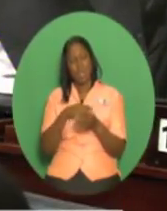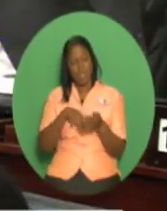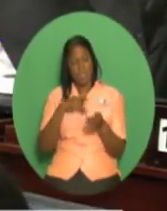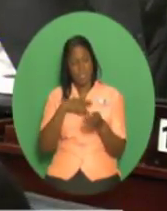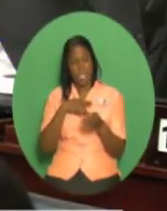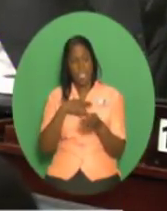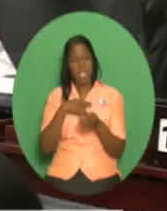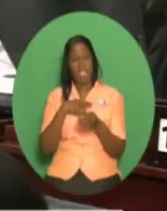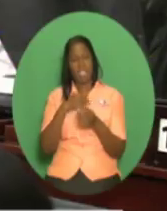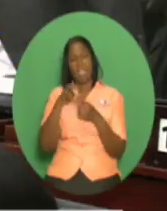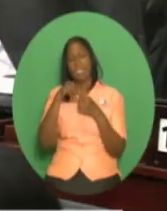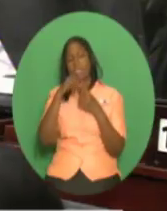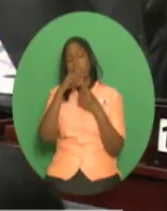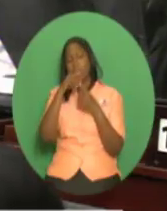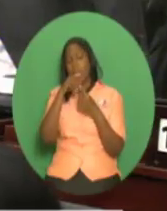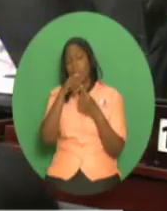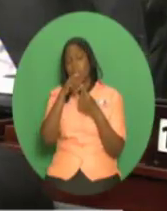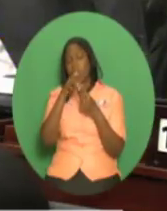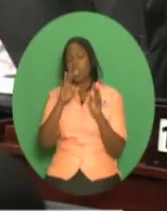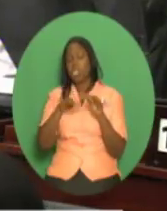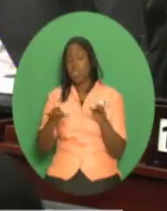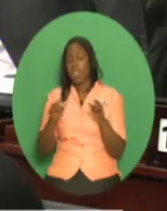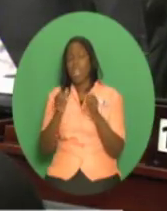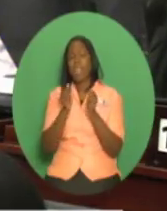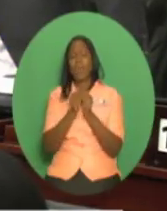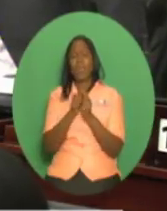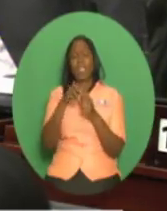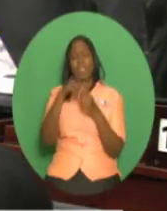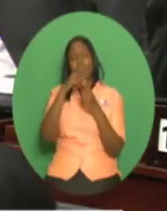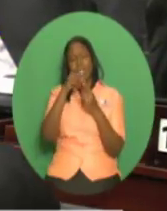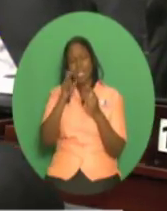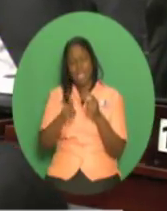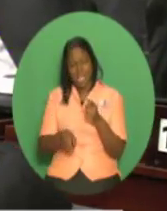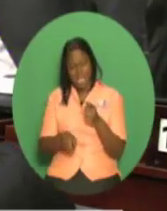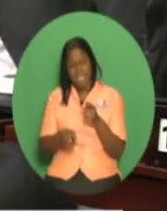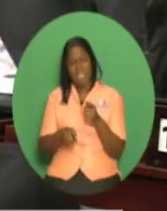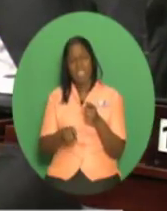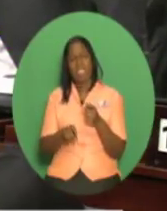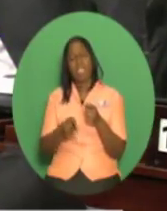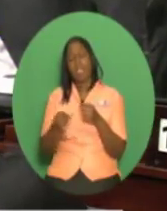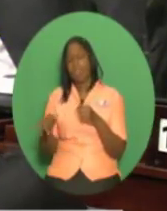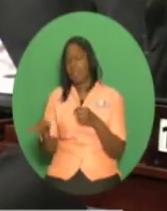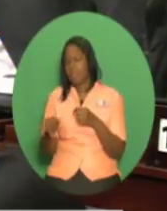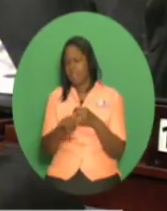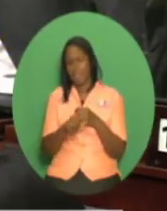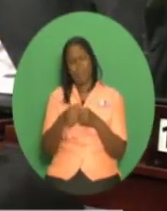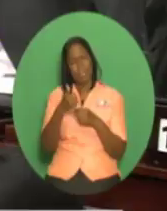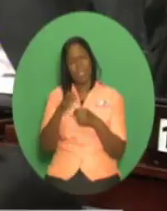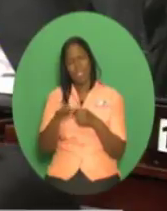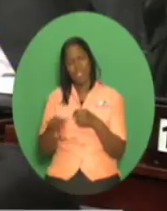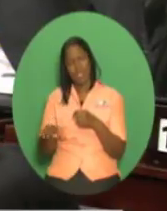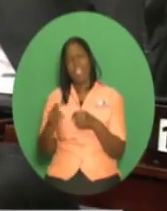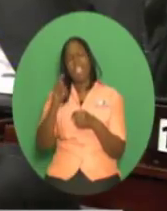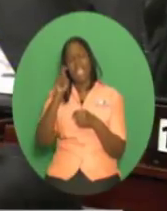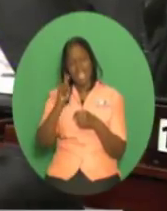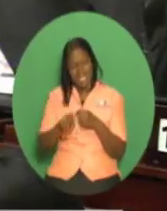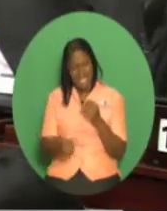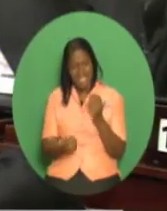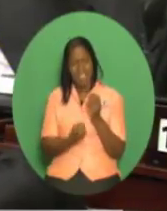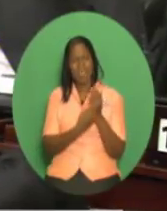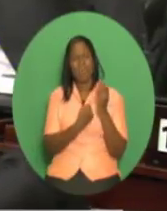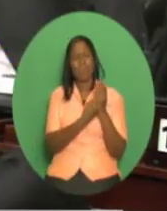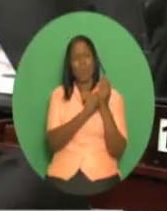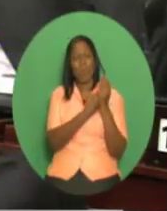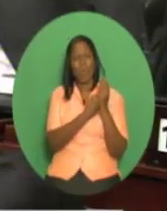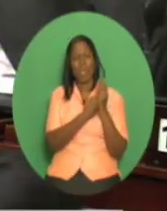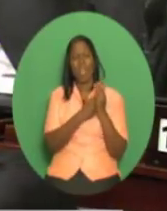our special needs children are children also, and therefore they need the support that we'll give to